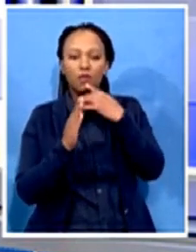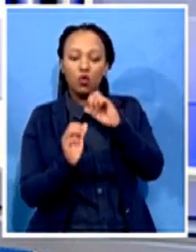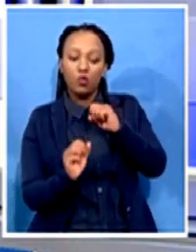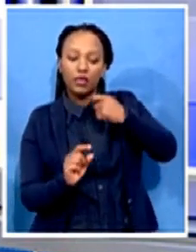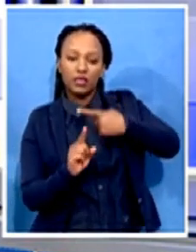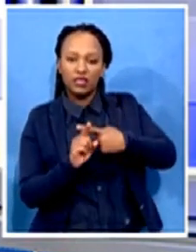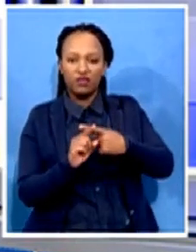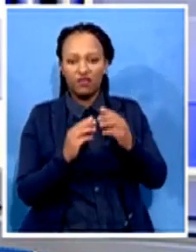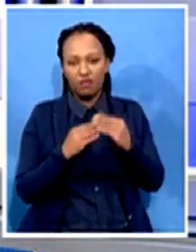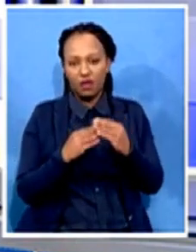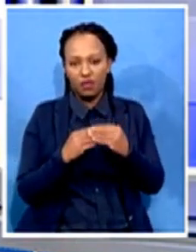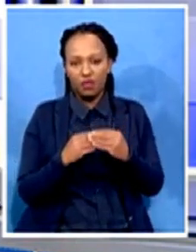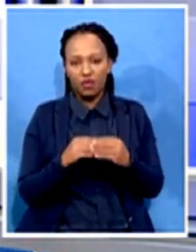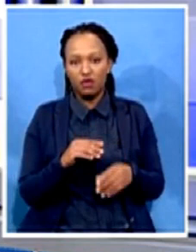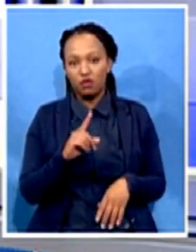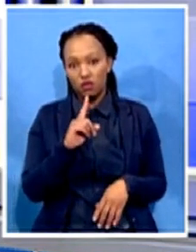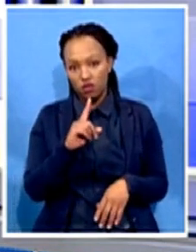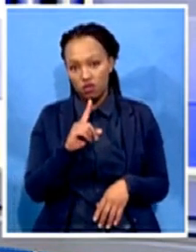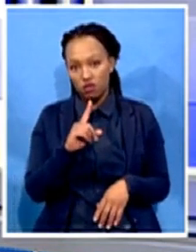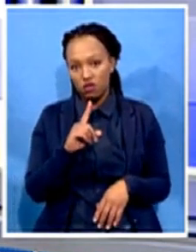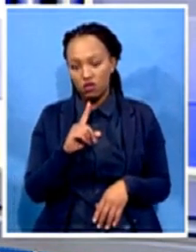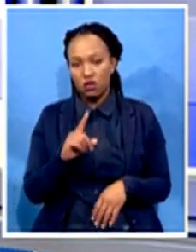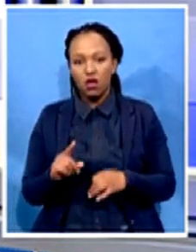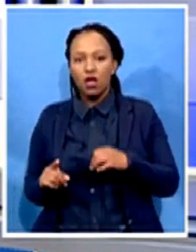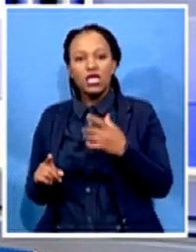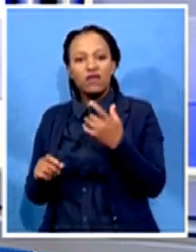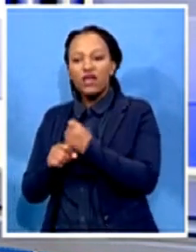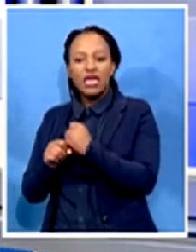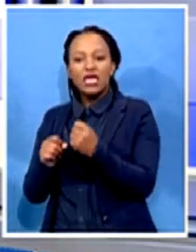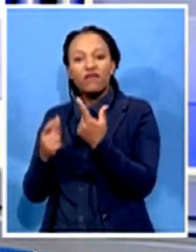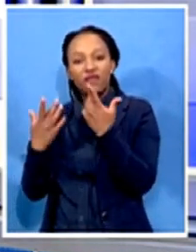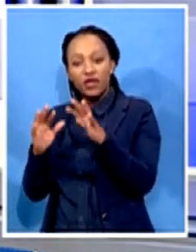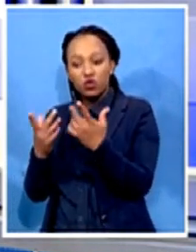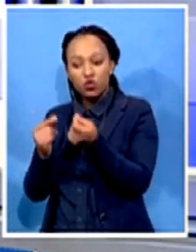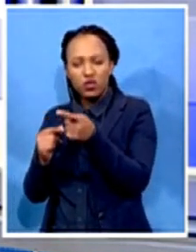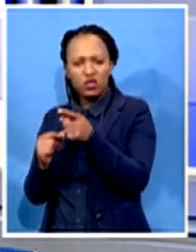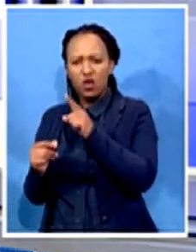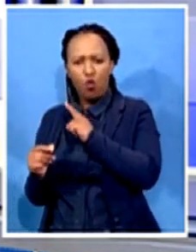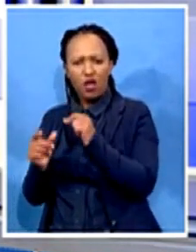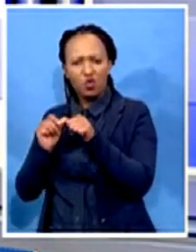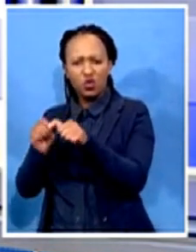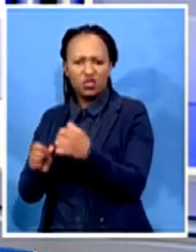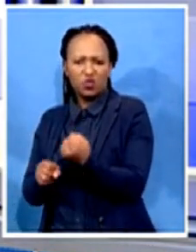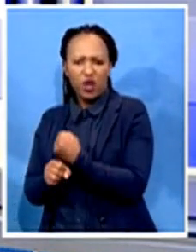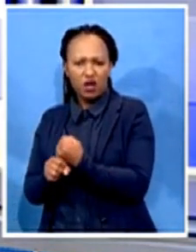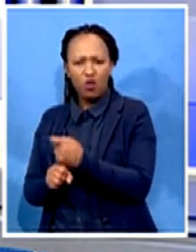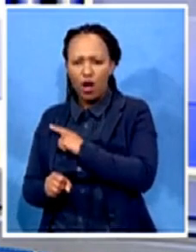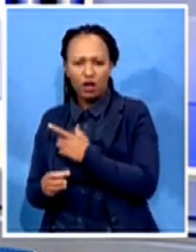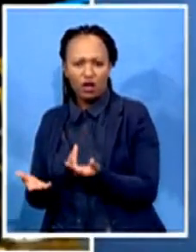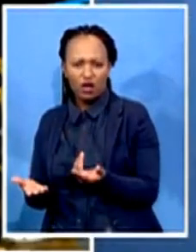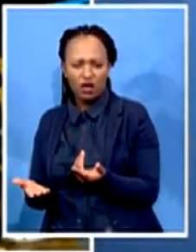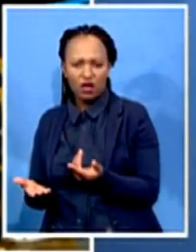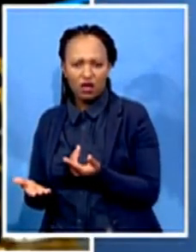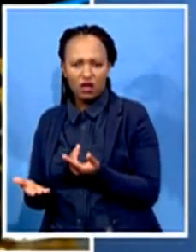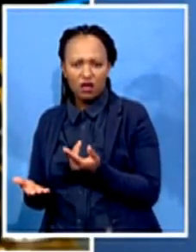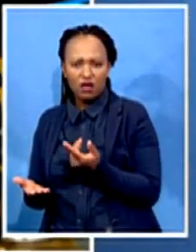he keeping him there if he did that? Well, this is where I was going to go to. There is a prima facie evidence for him to